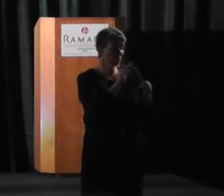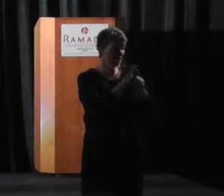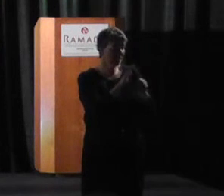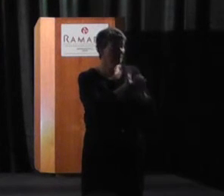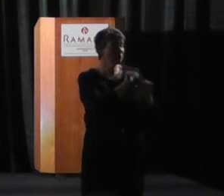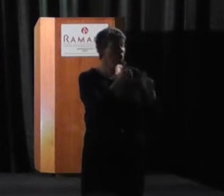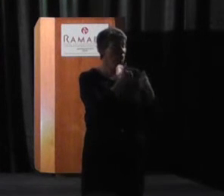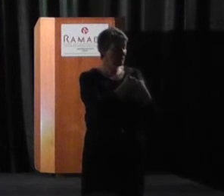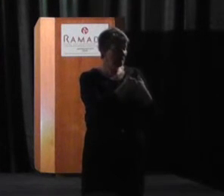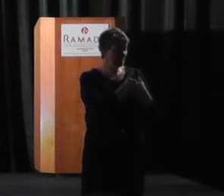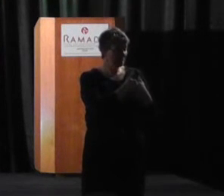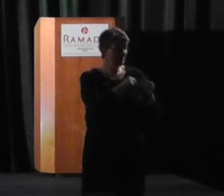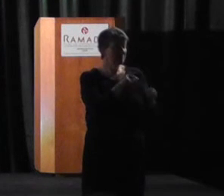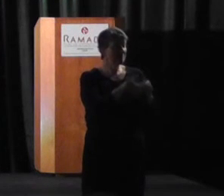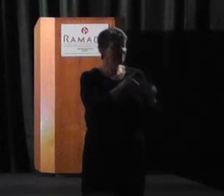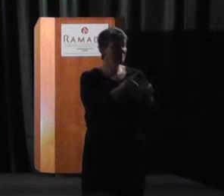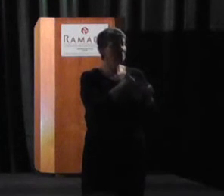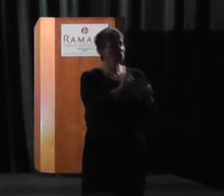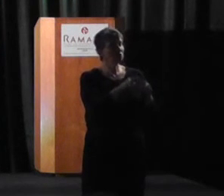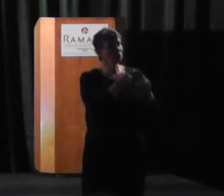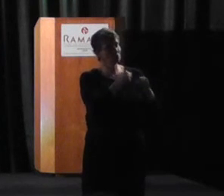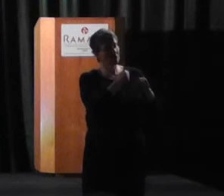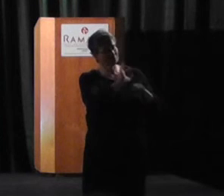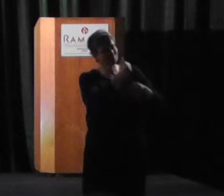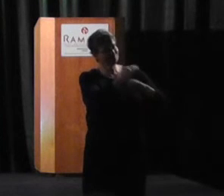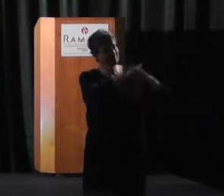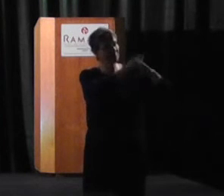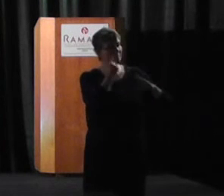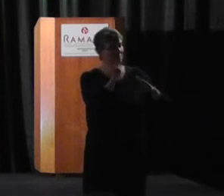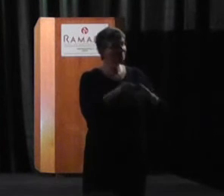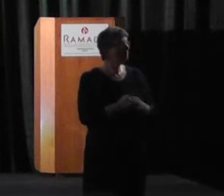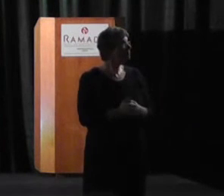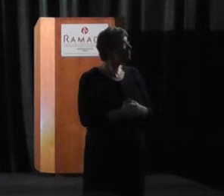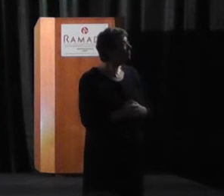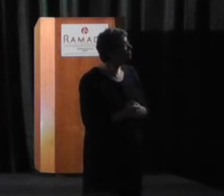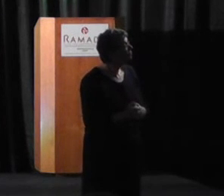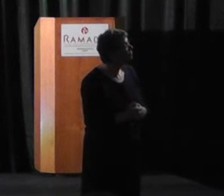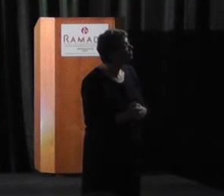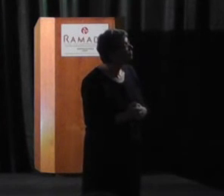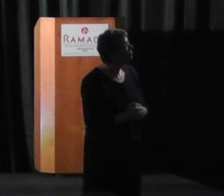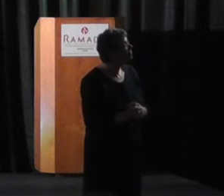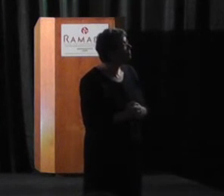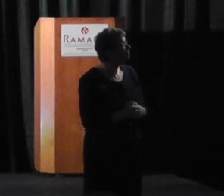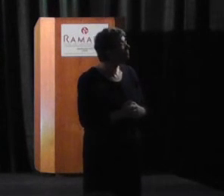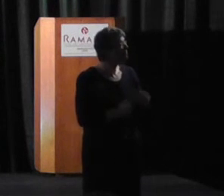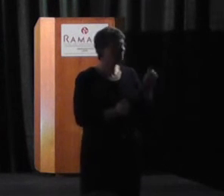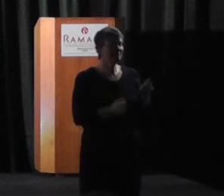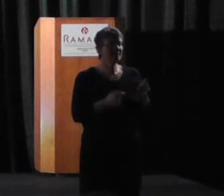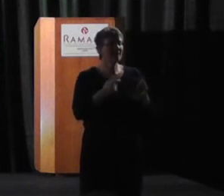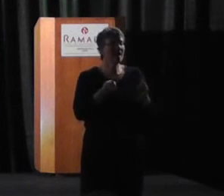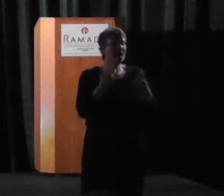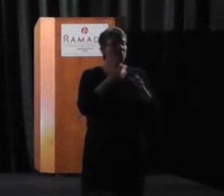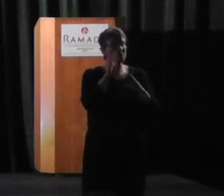comes next once they're inside. Not sure about you, but I wouldn't want to have to worry that a few love